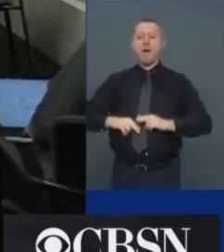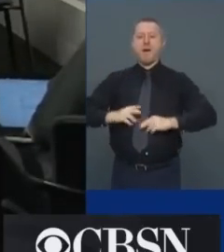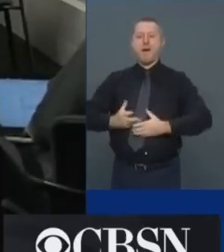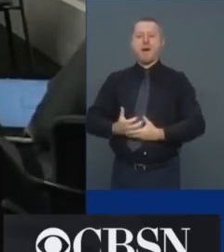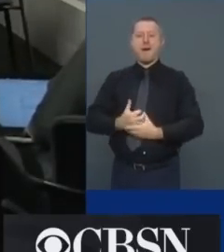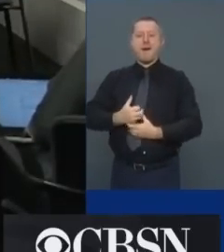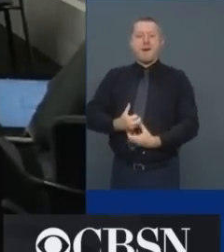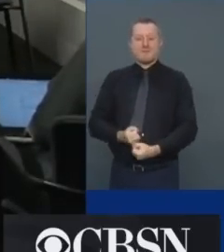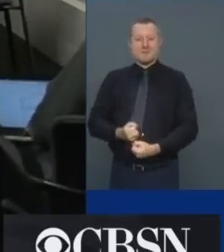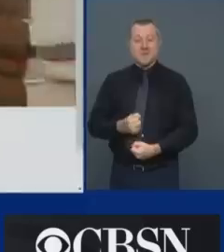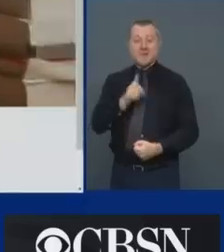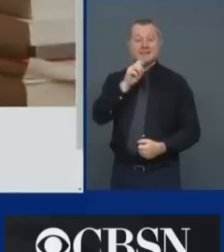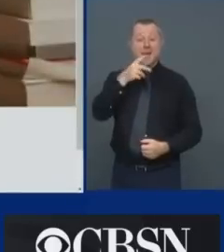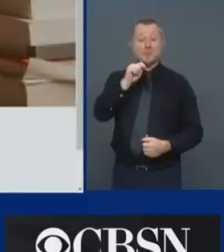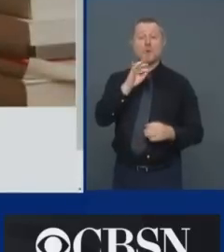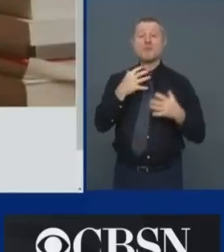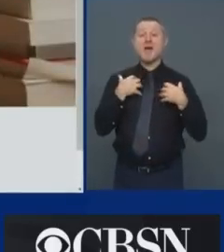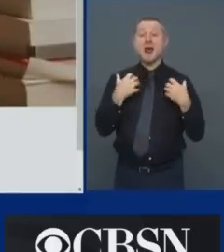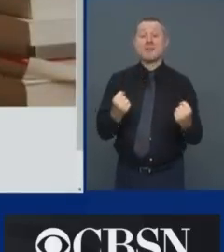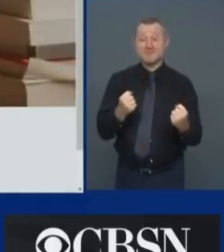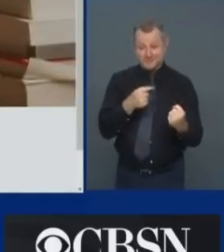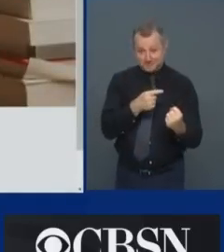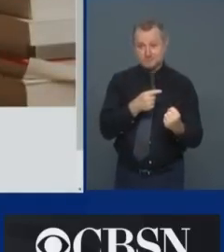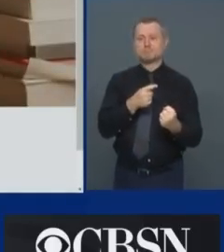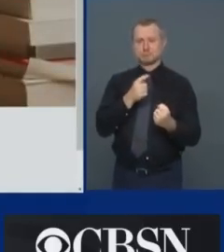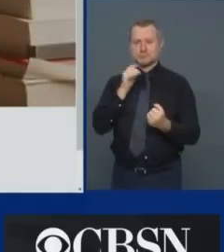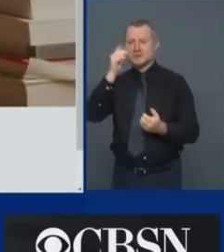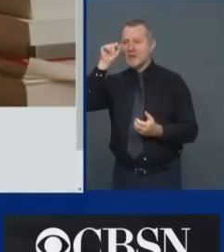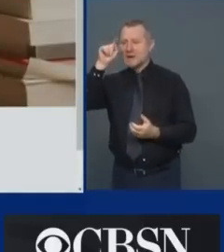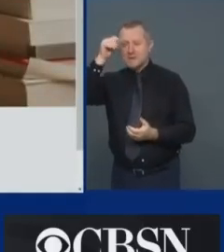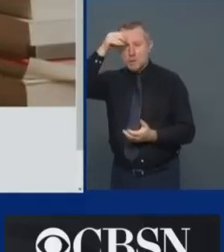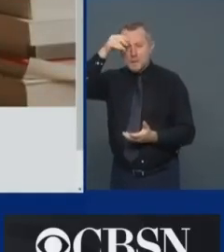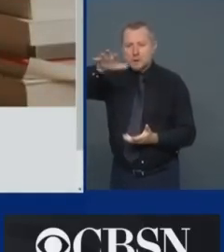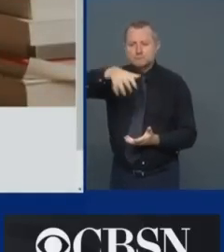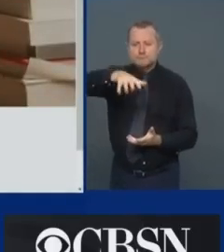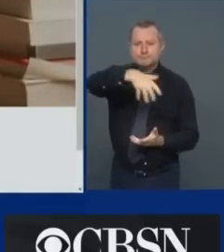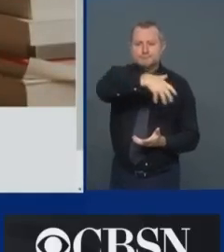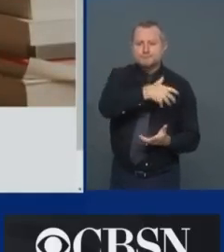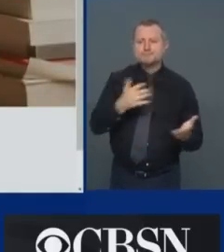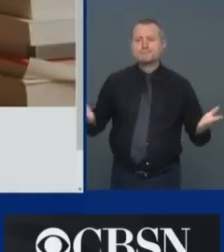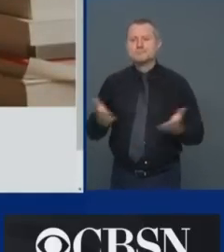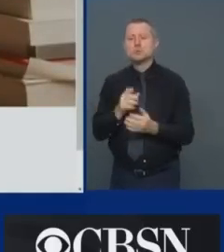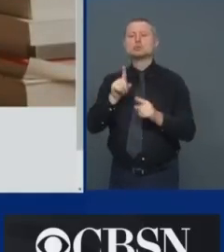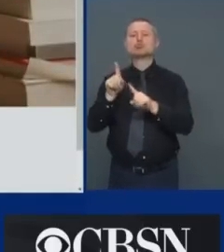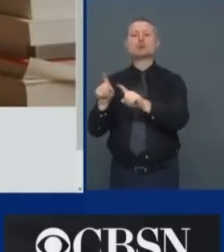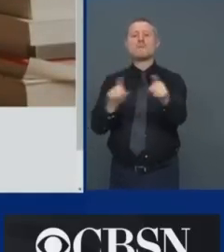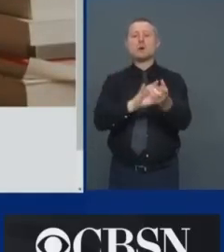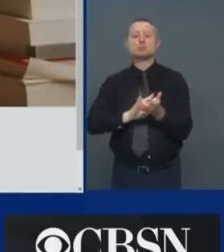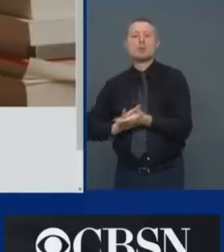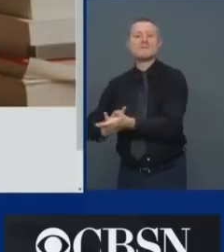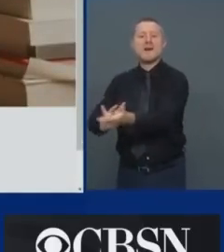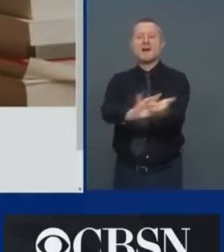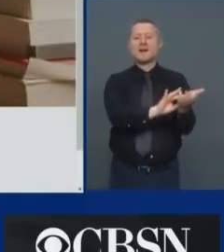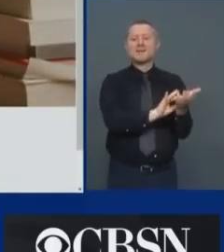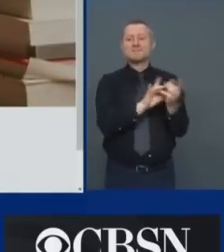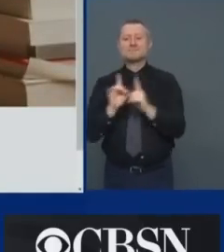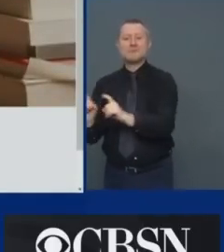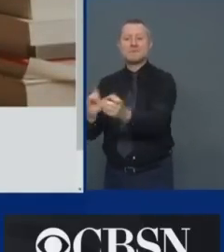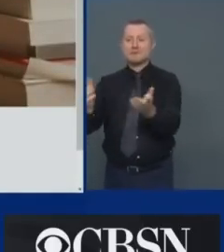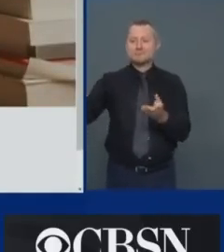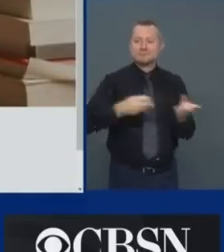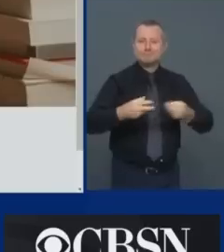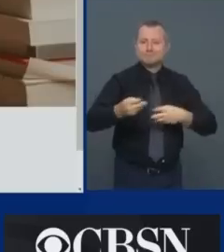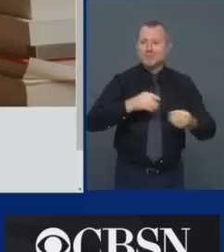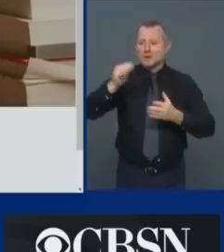day. One is from the surveys. These are surveys that every school in the New York State must send back to the Department of Health every day.